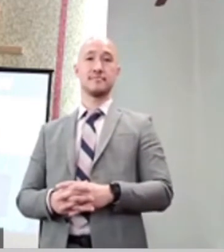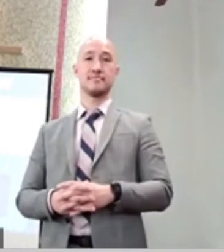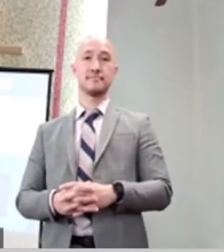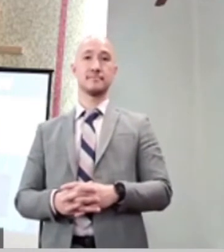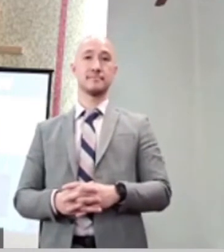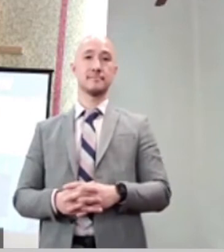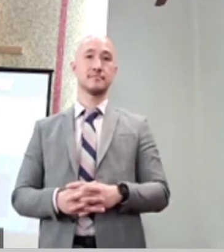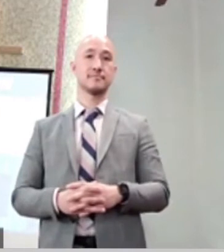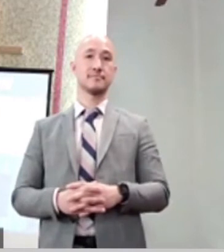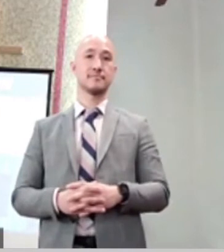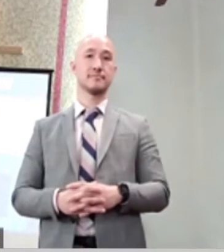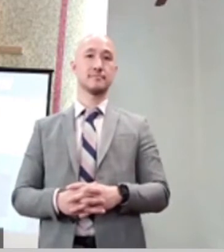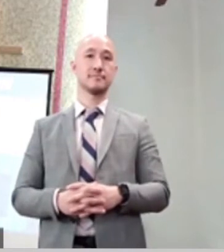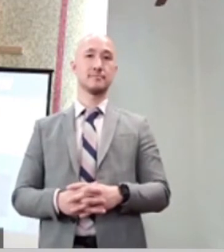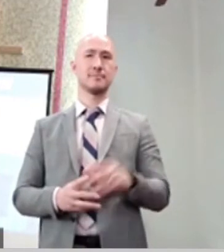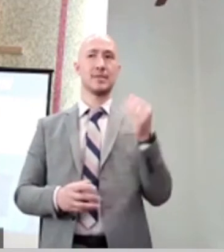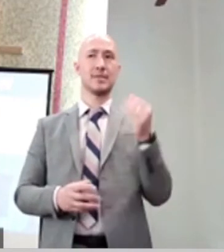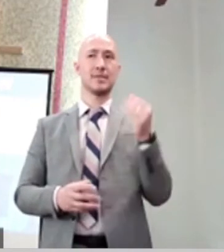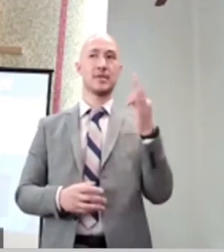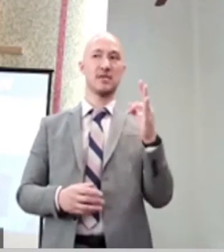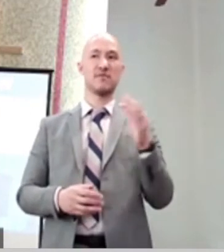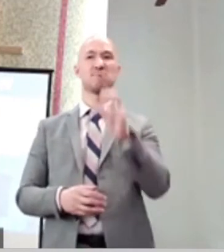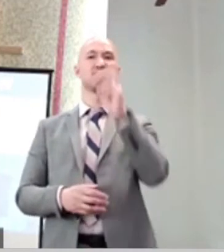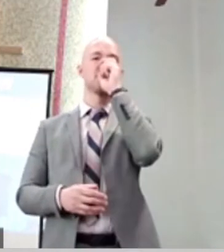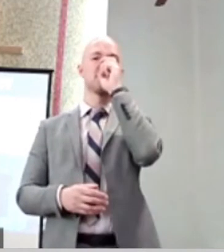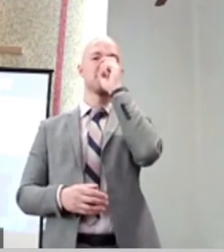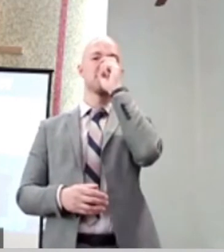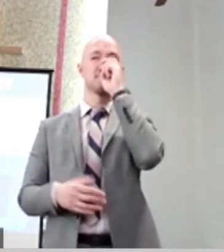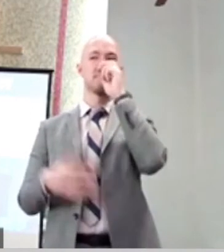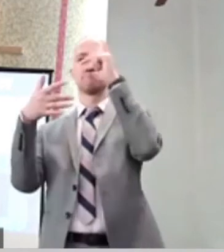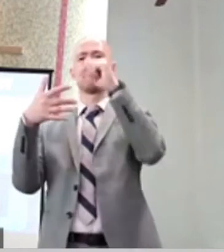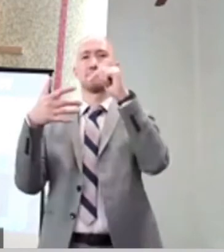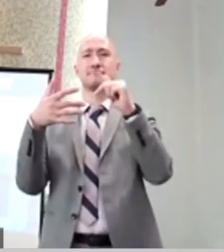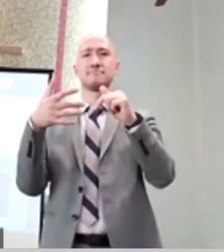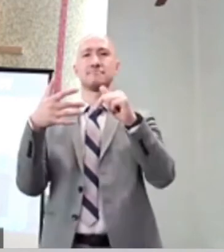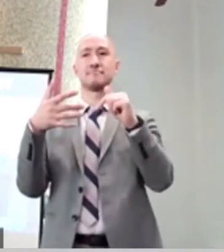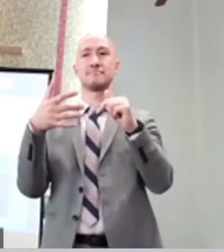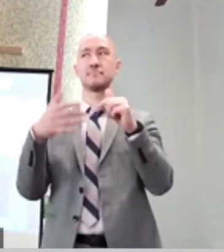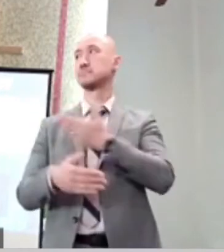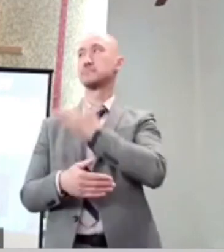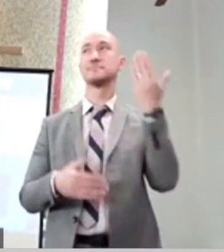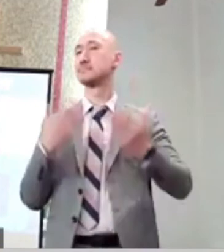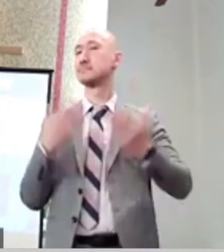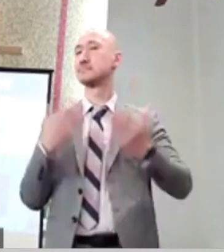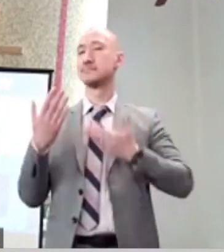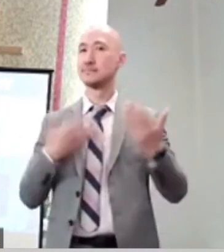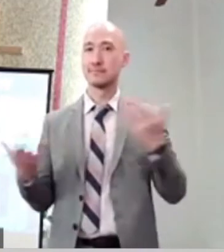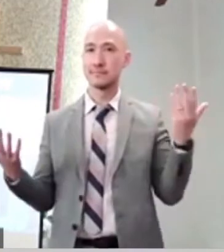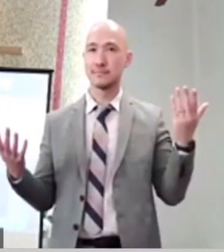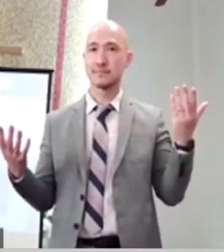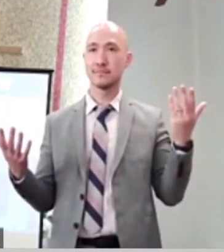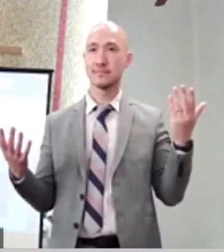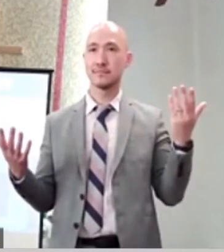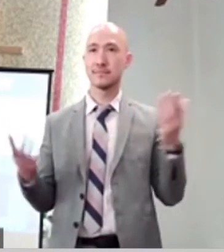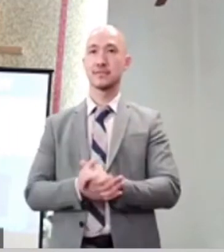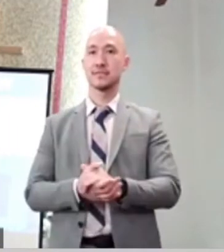no connective power as the power and the joy that we feel when we're